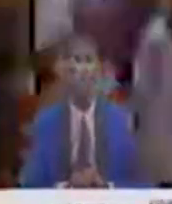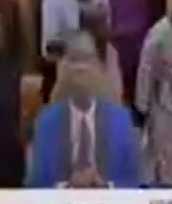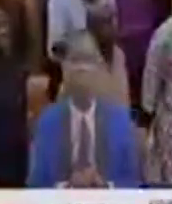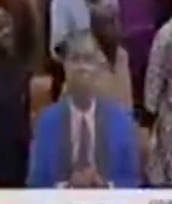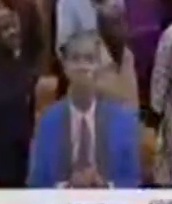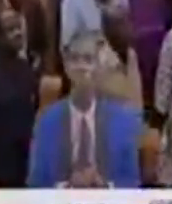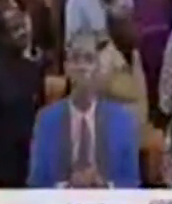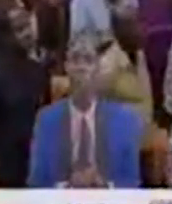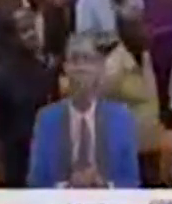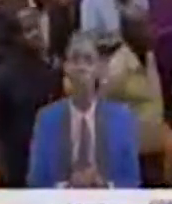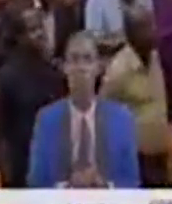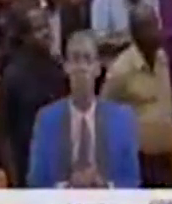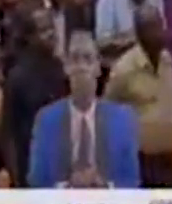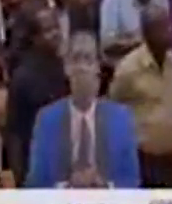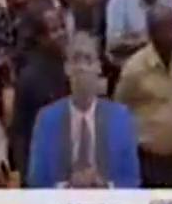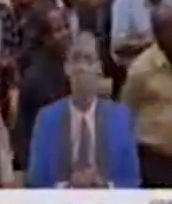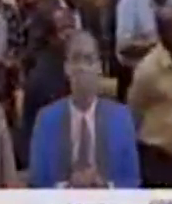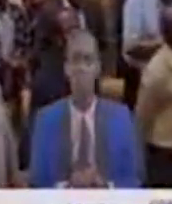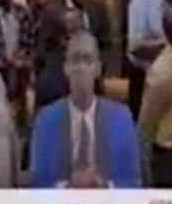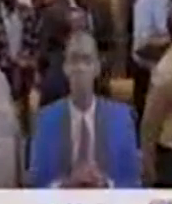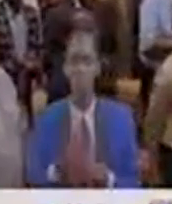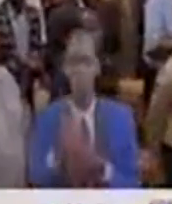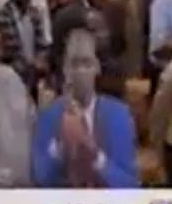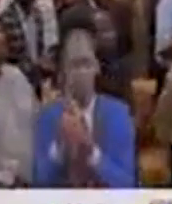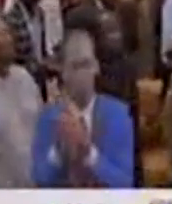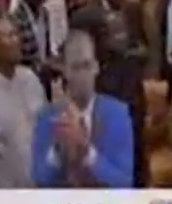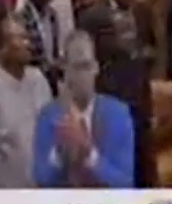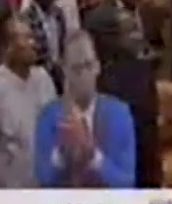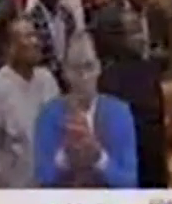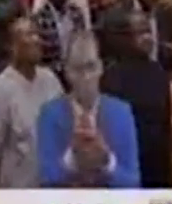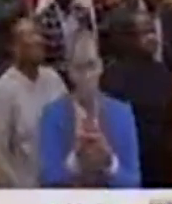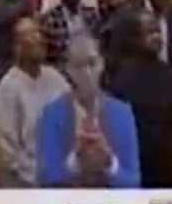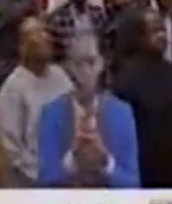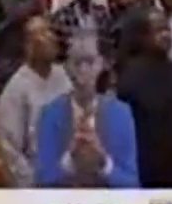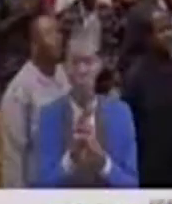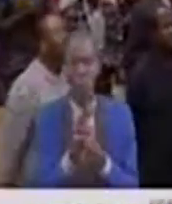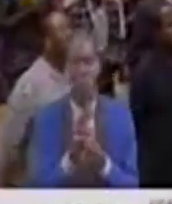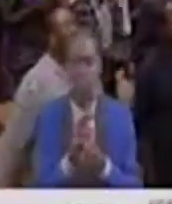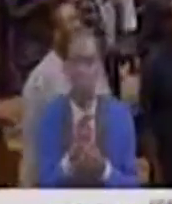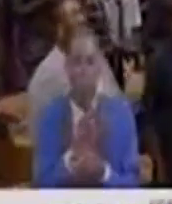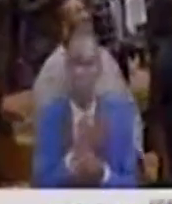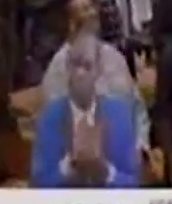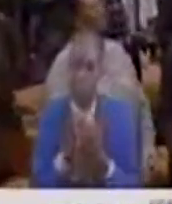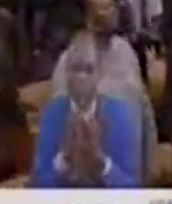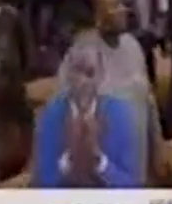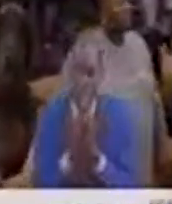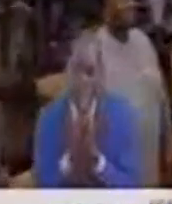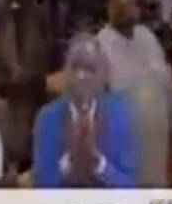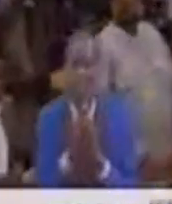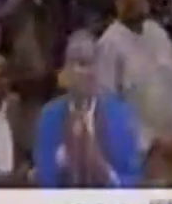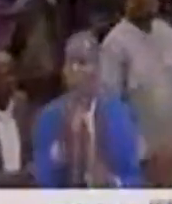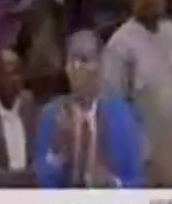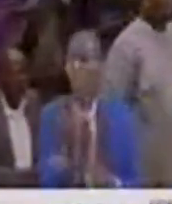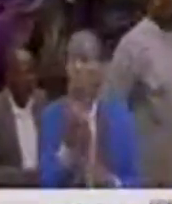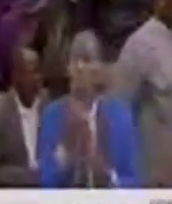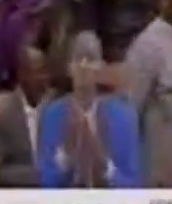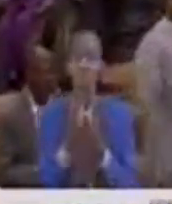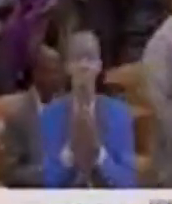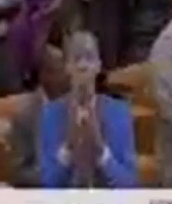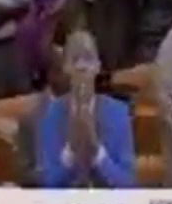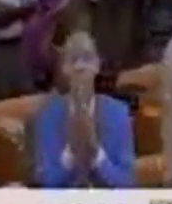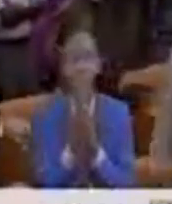Watch and pray. Not only prayer, watch.